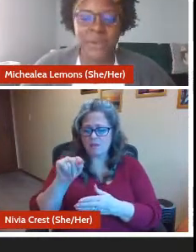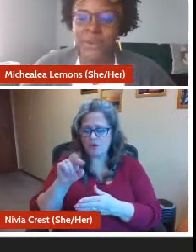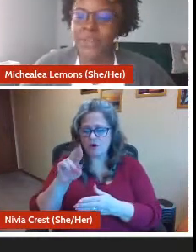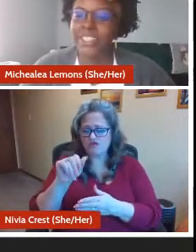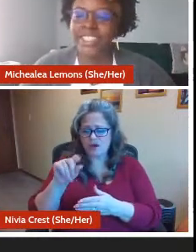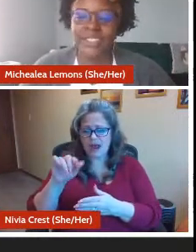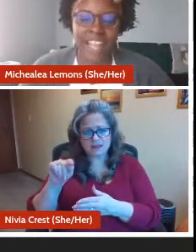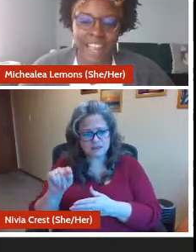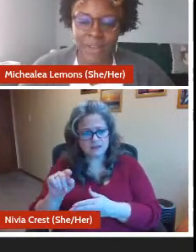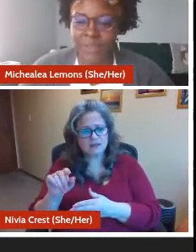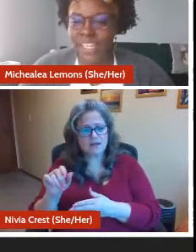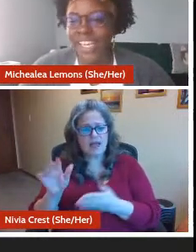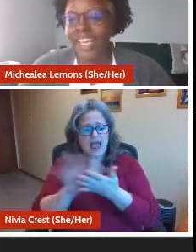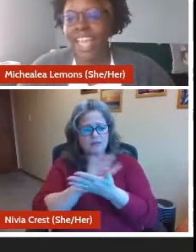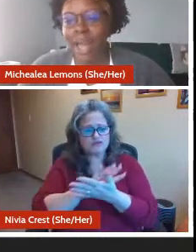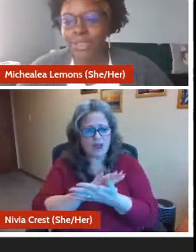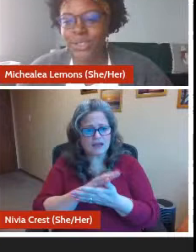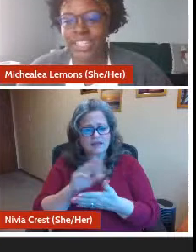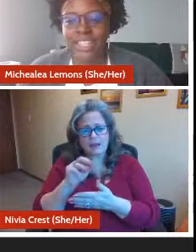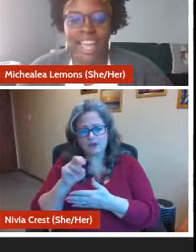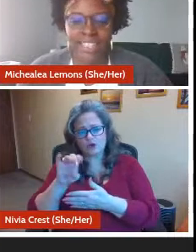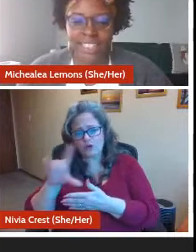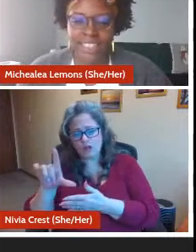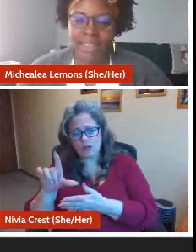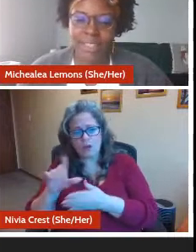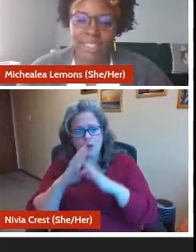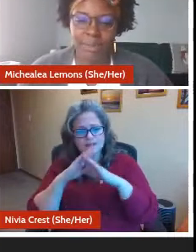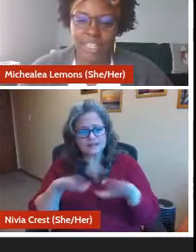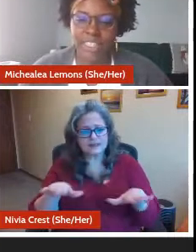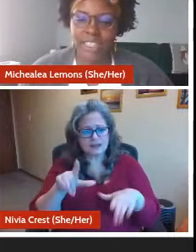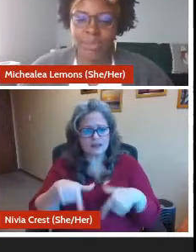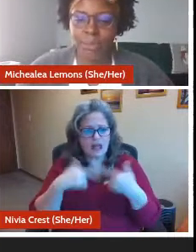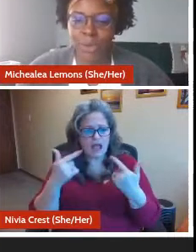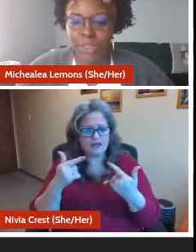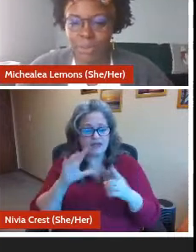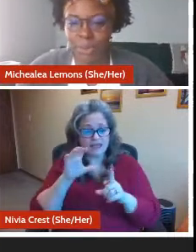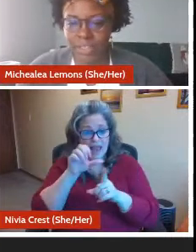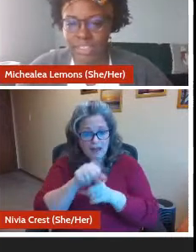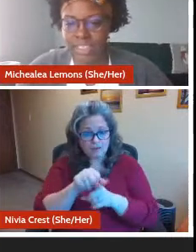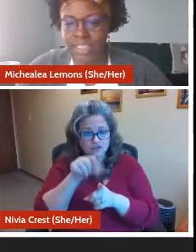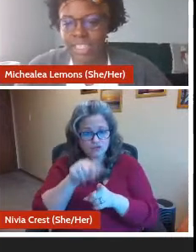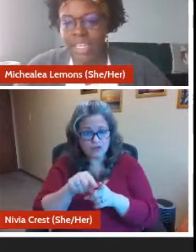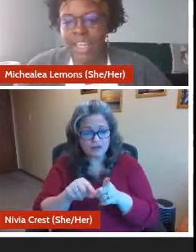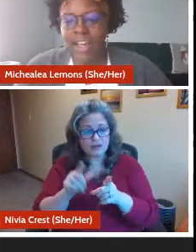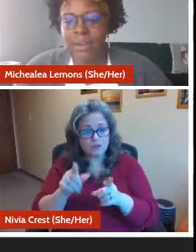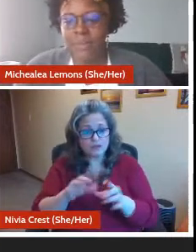a mural, or still life, capturing the essence of the subject